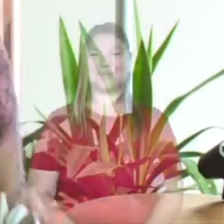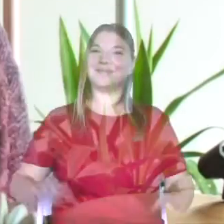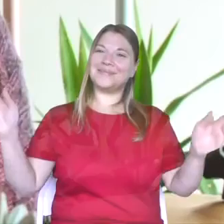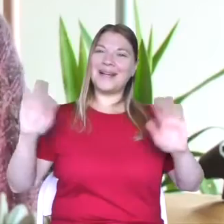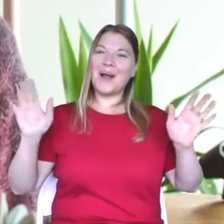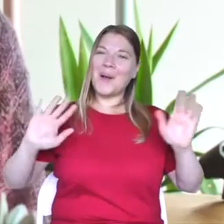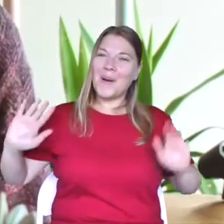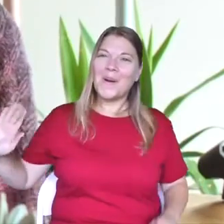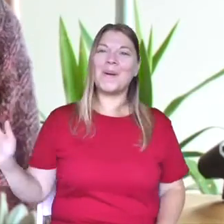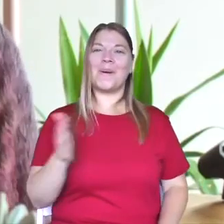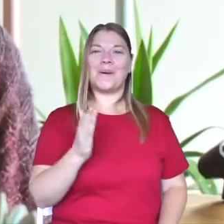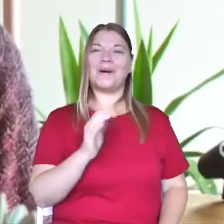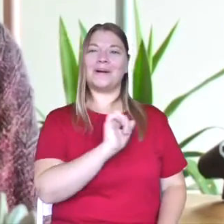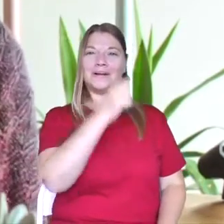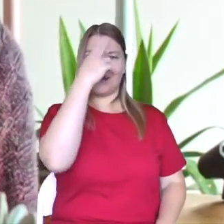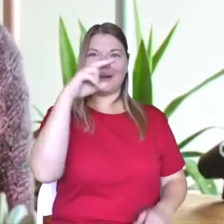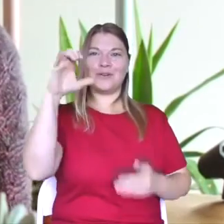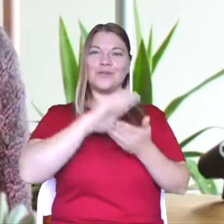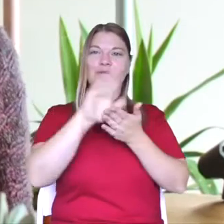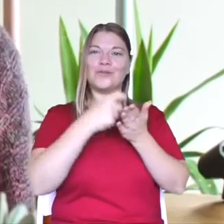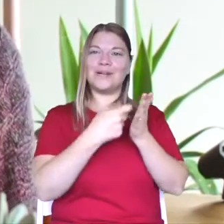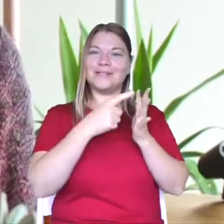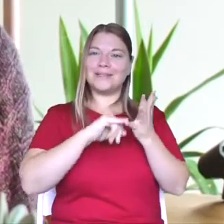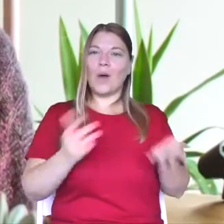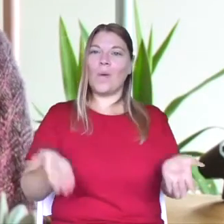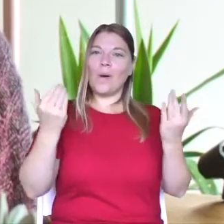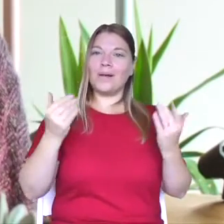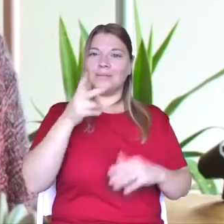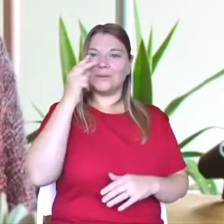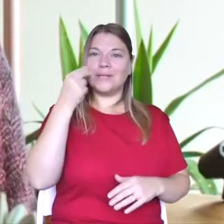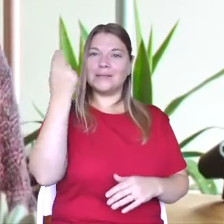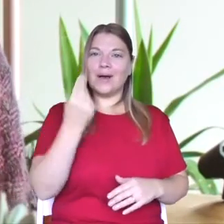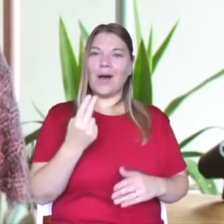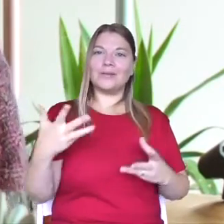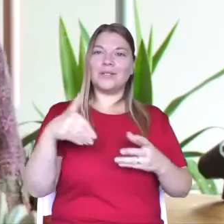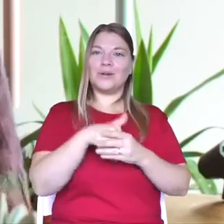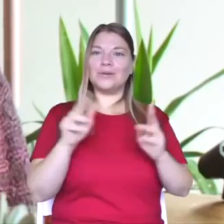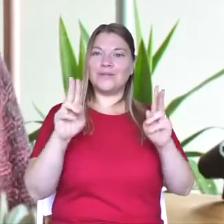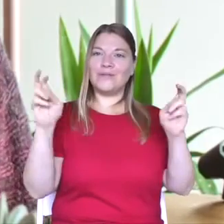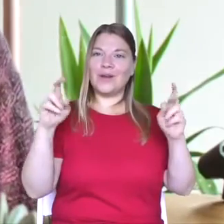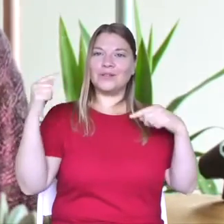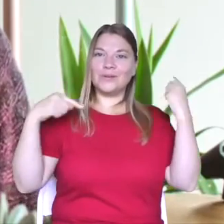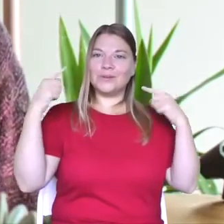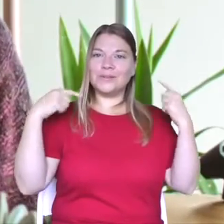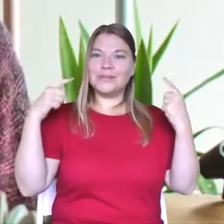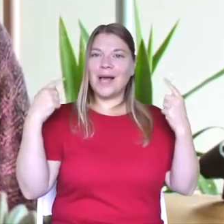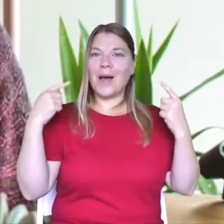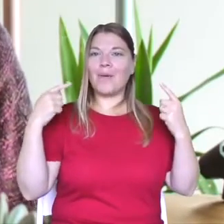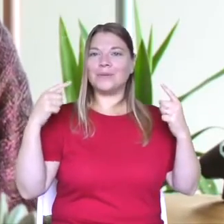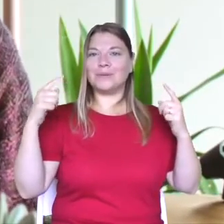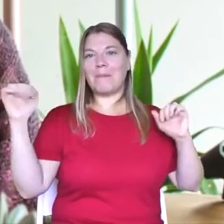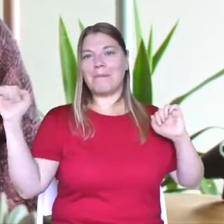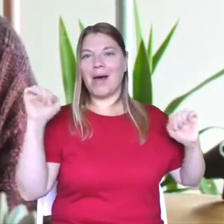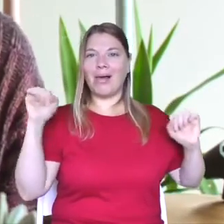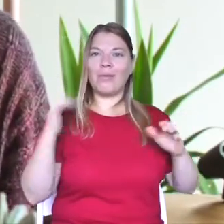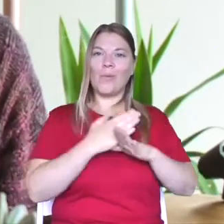Hello everyone, I'm Chris, and welcome to my Sense Arts Inclusive Virtual Sound Bath Workshop. I have